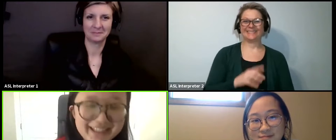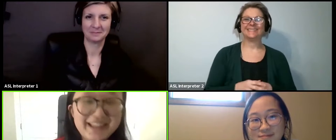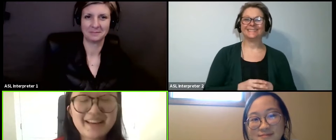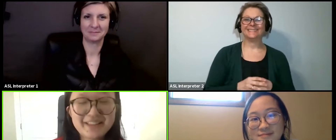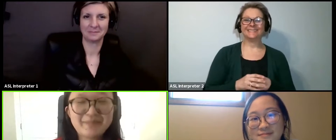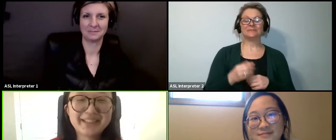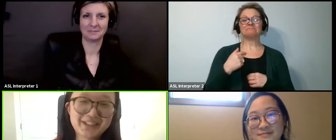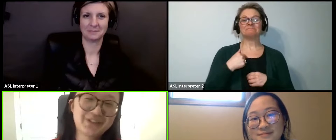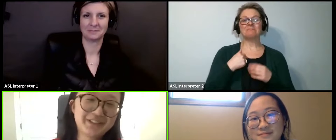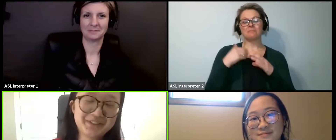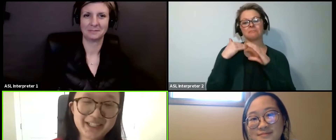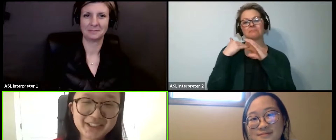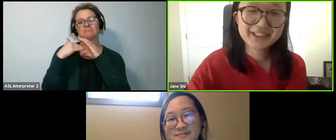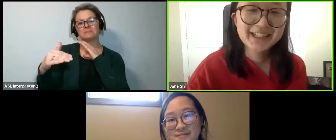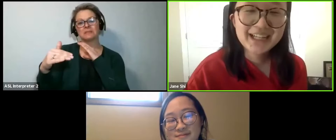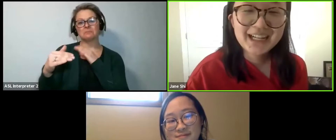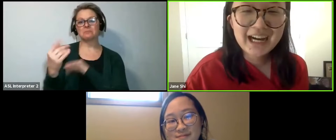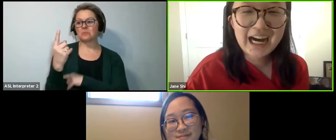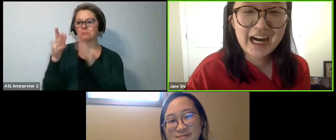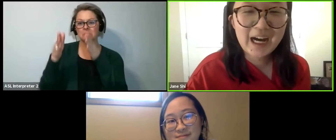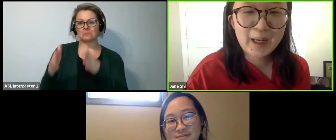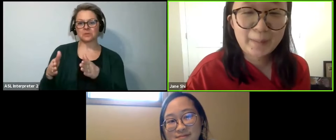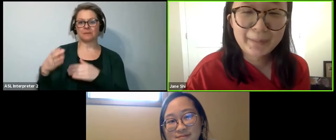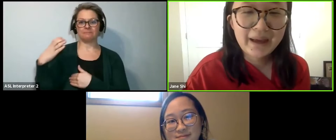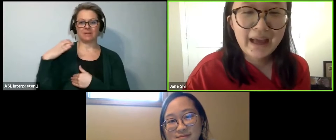people in the Ministry of Health,